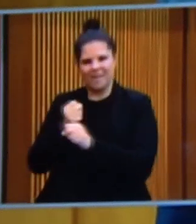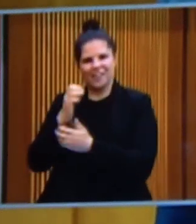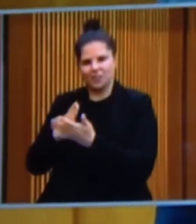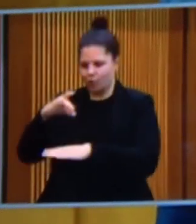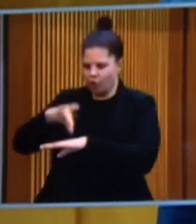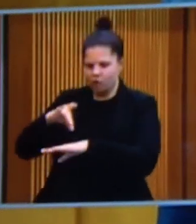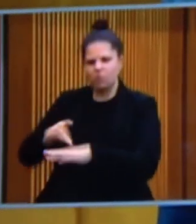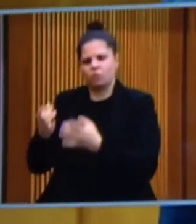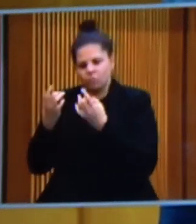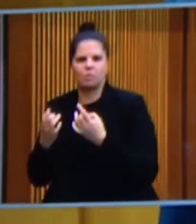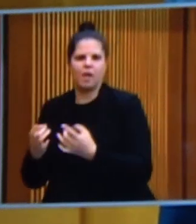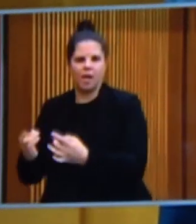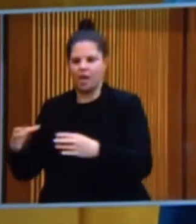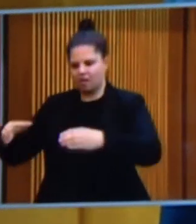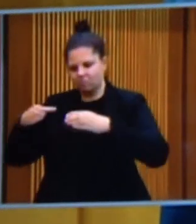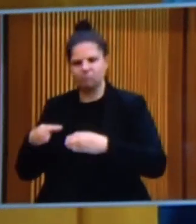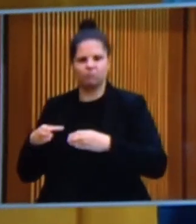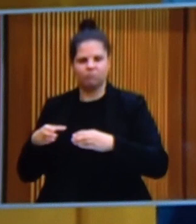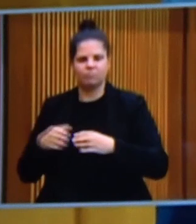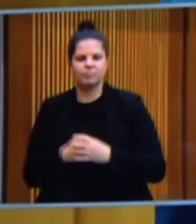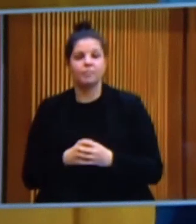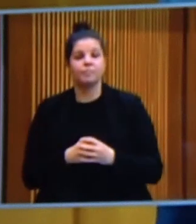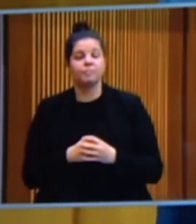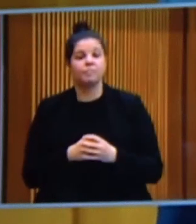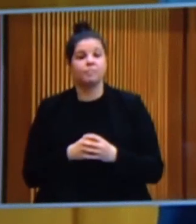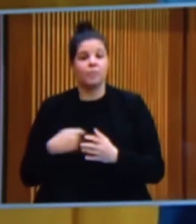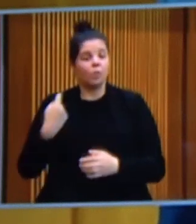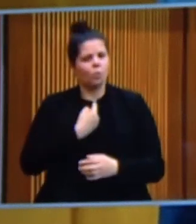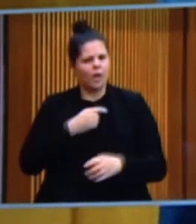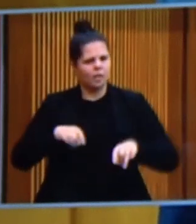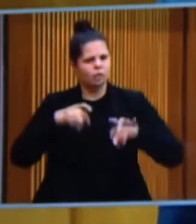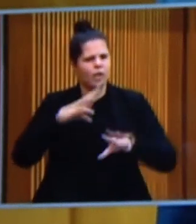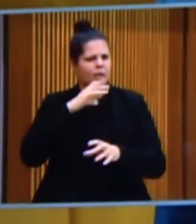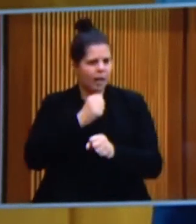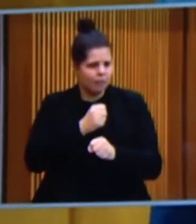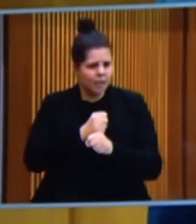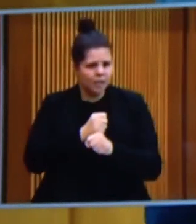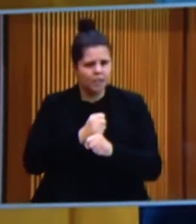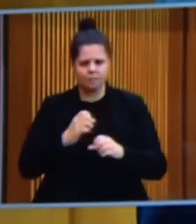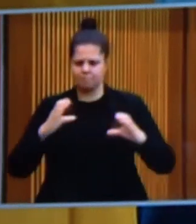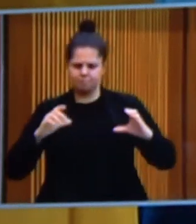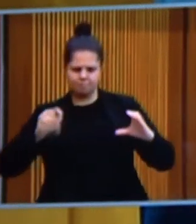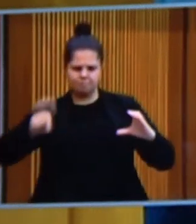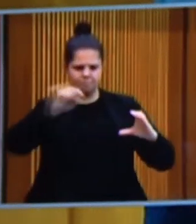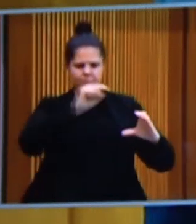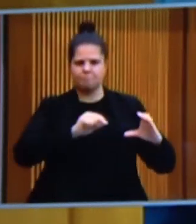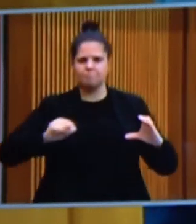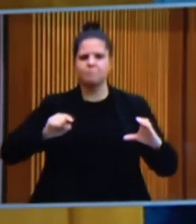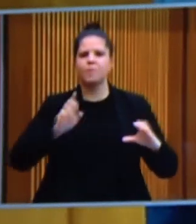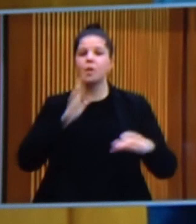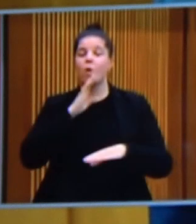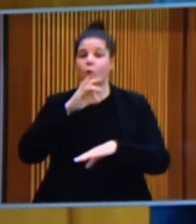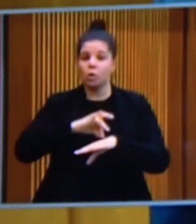capacity. A partnership between the Australian government, the states, and the private